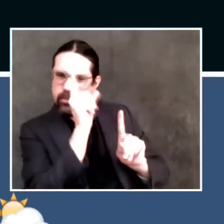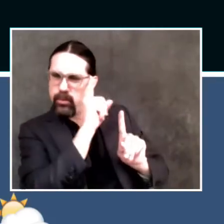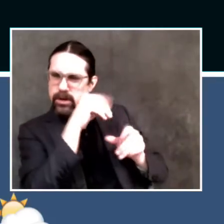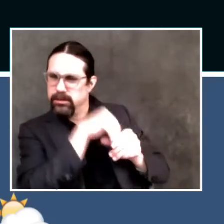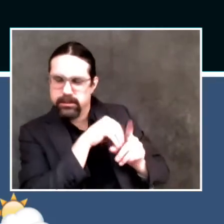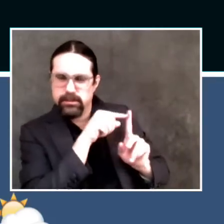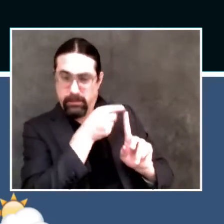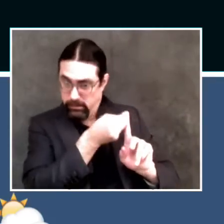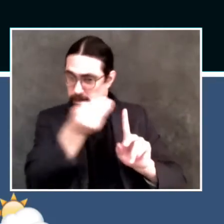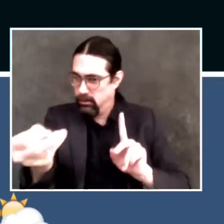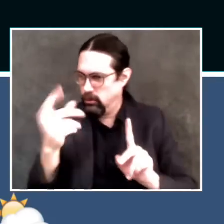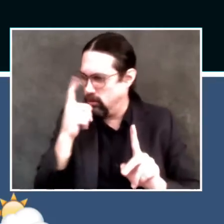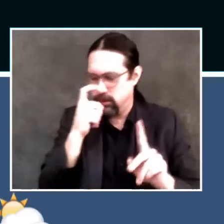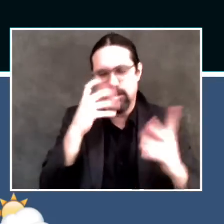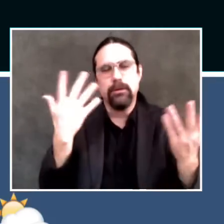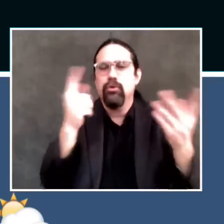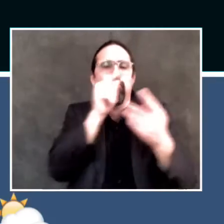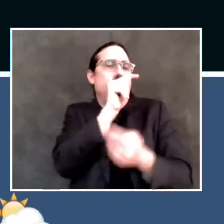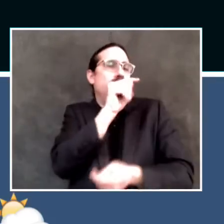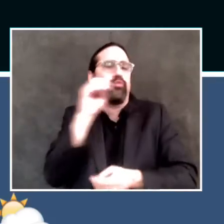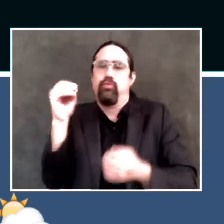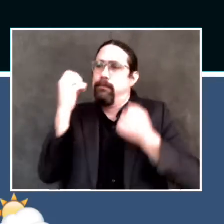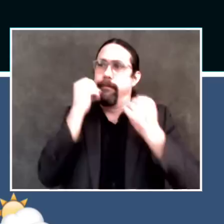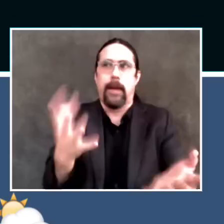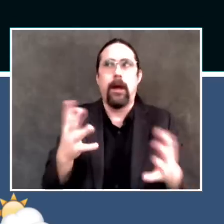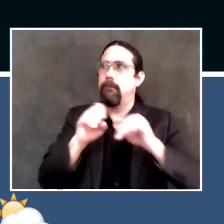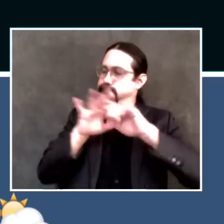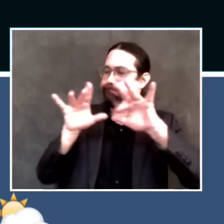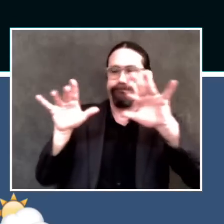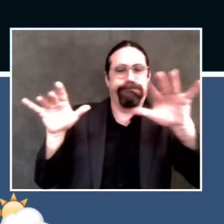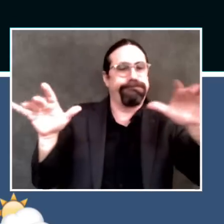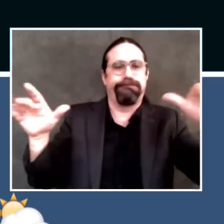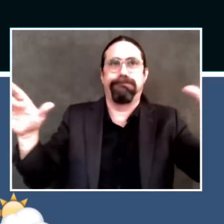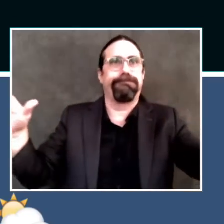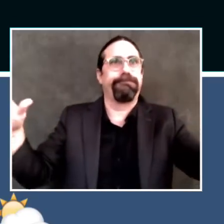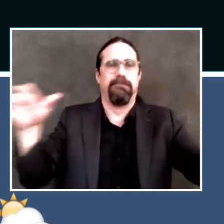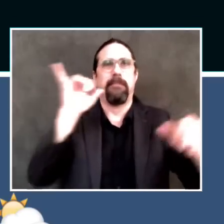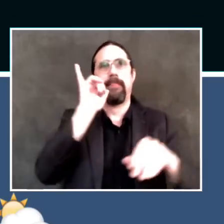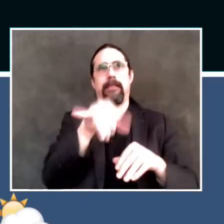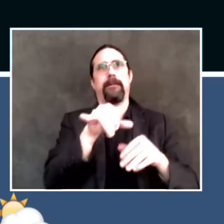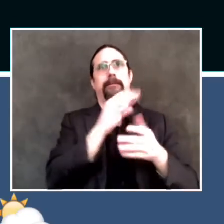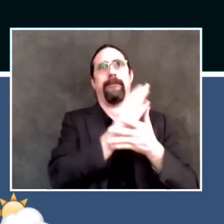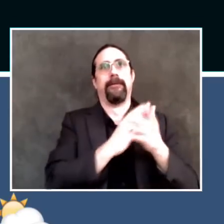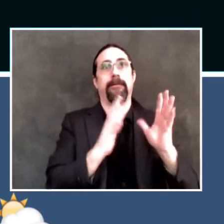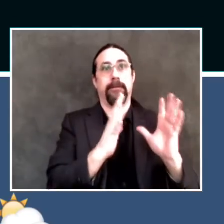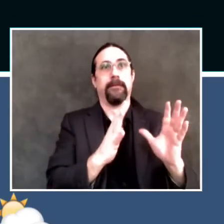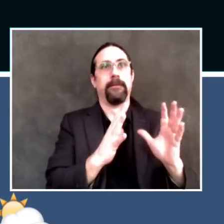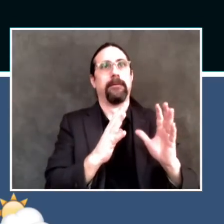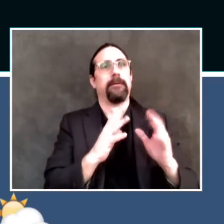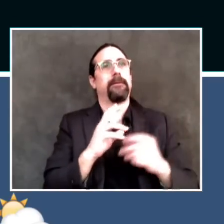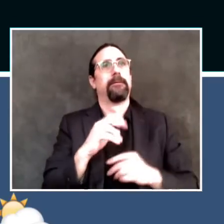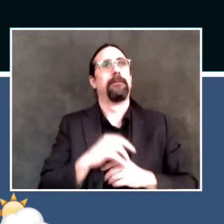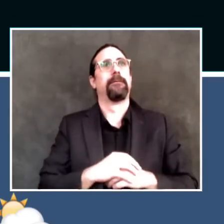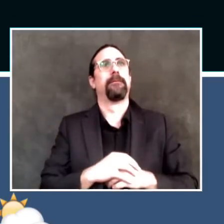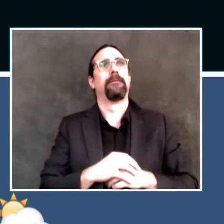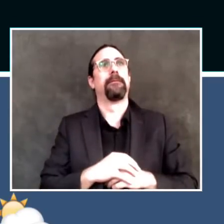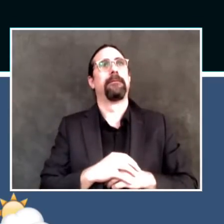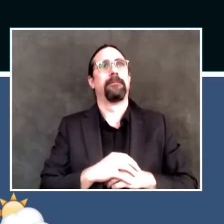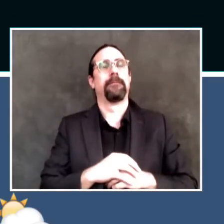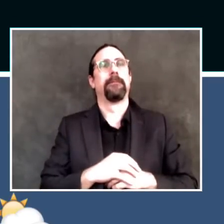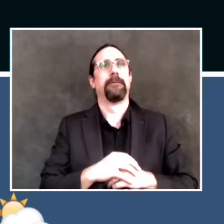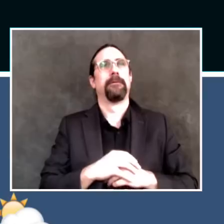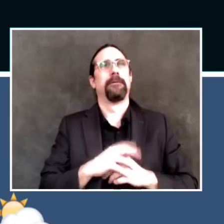And we have to ration testing. We have to prioritize testing because we have a very limited supply of testing. Where is it going?